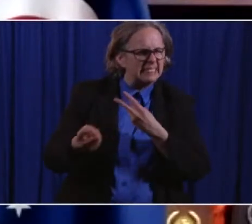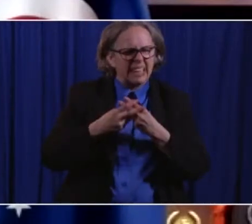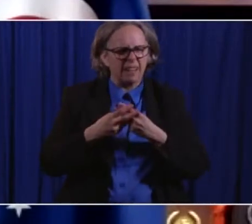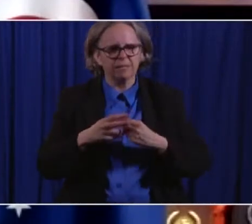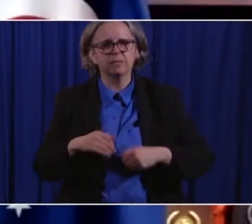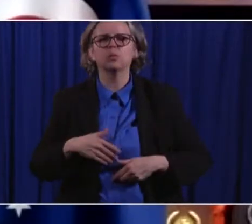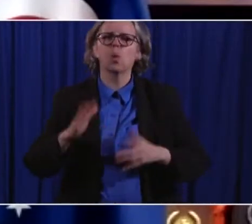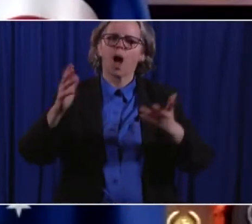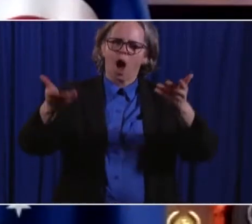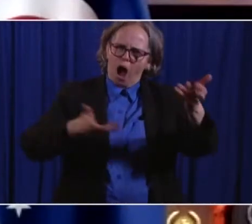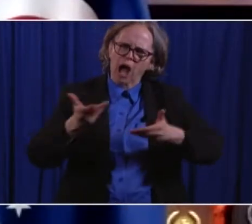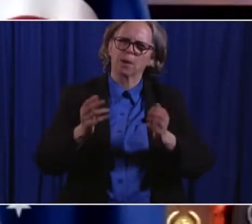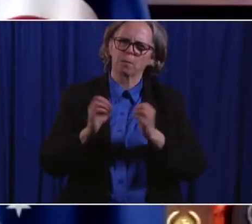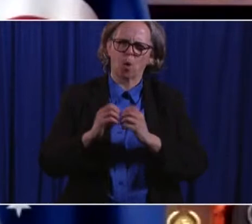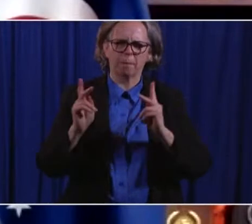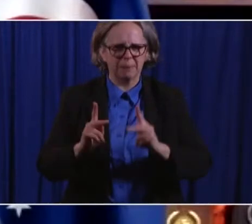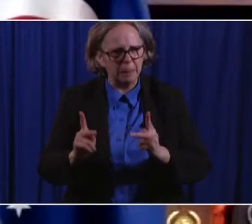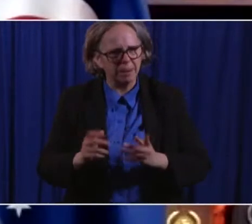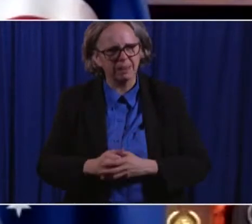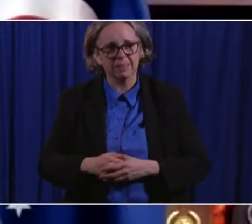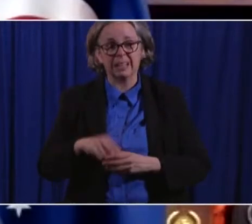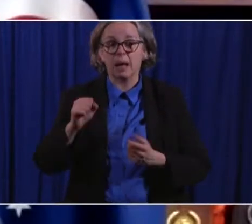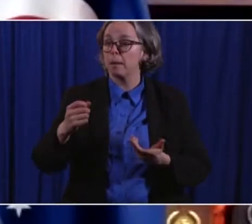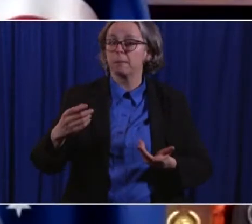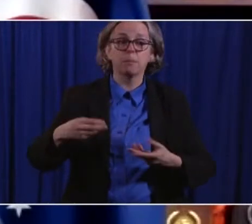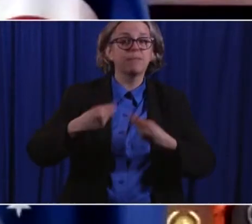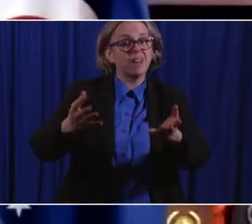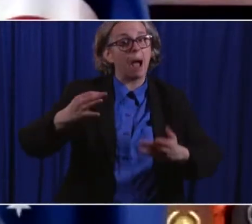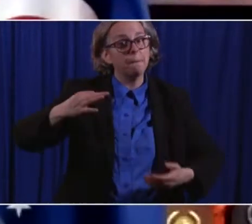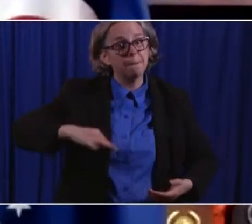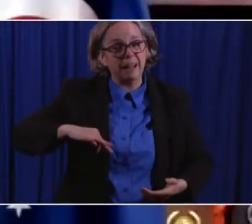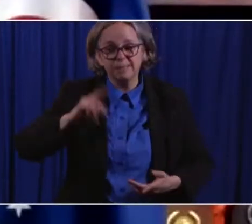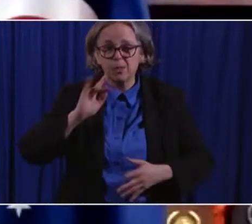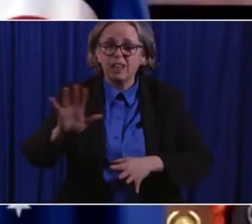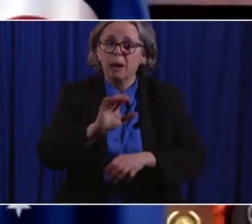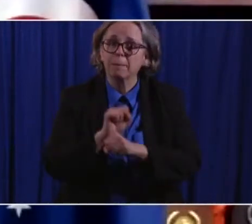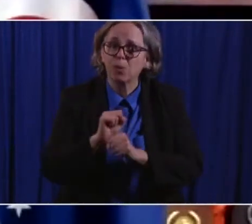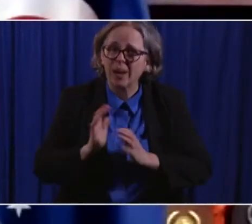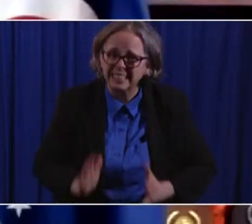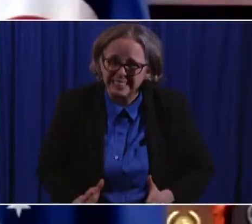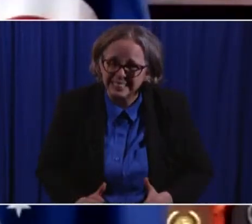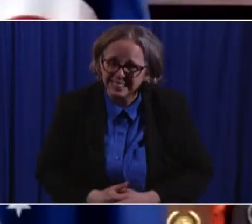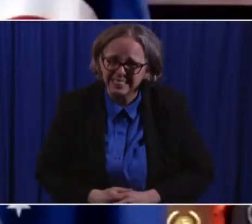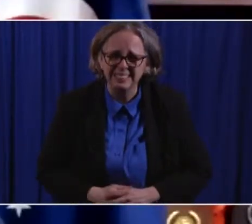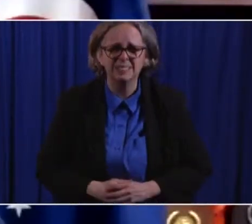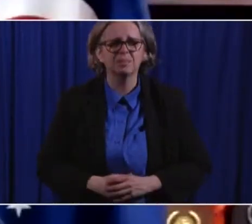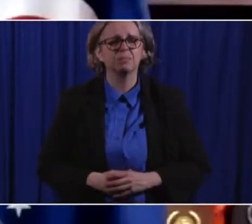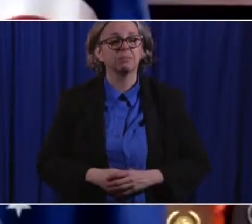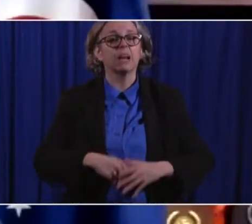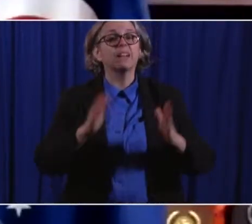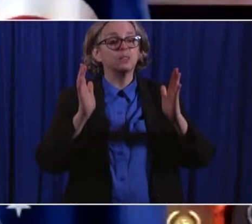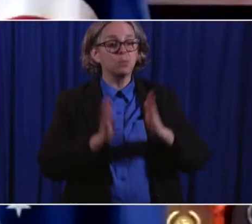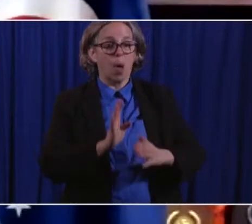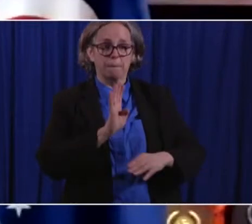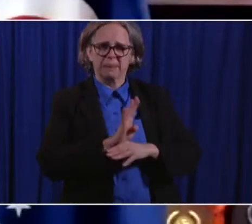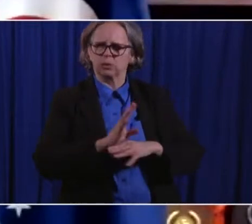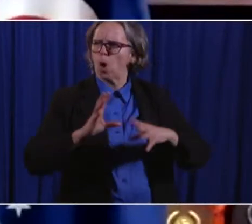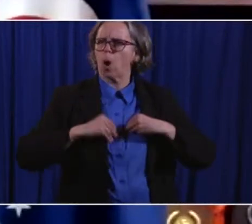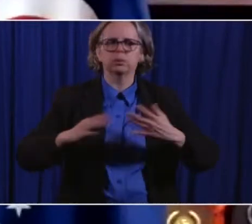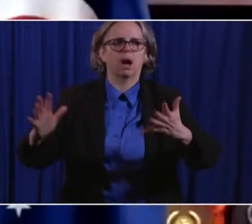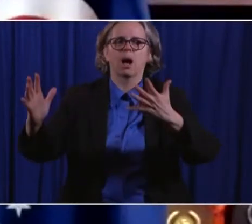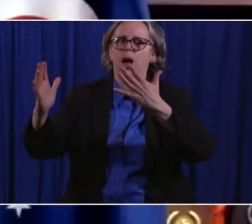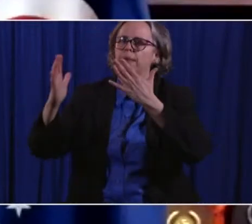their employees that they need to succeed. And they wanted to extend their thanks to you, Governor, for this announcement